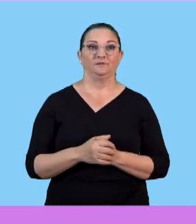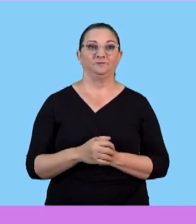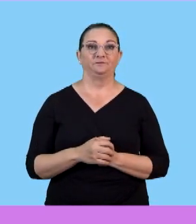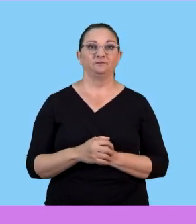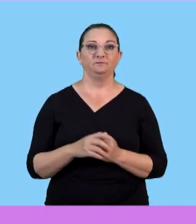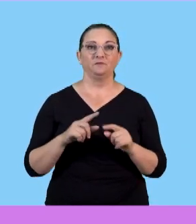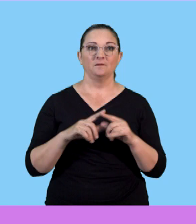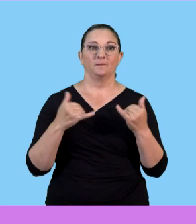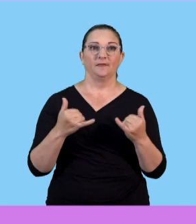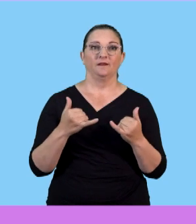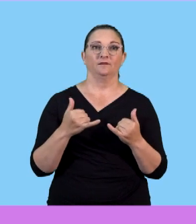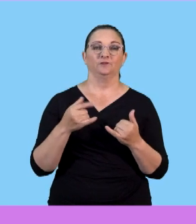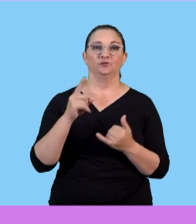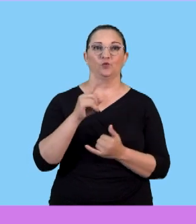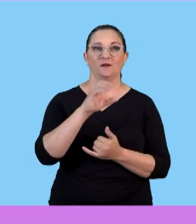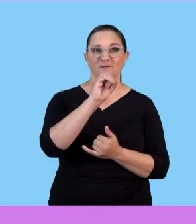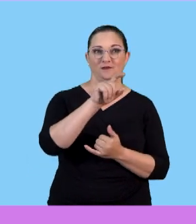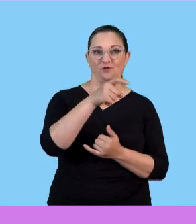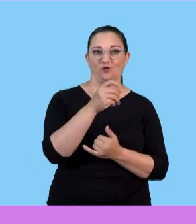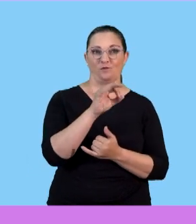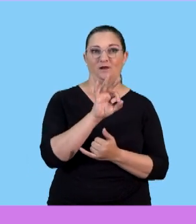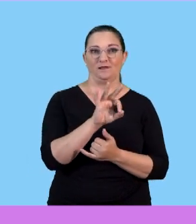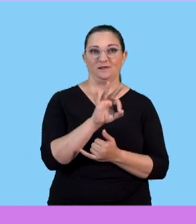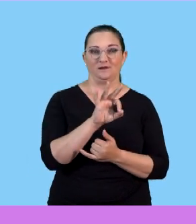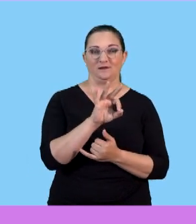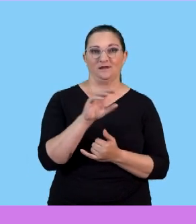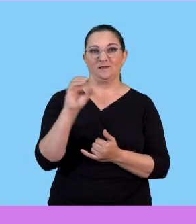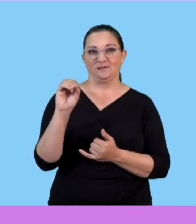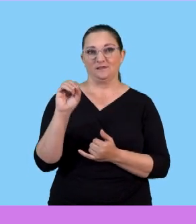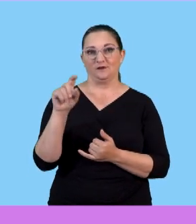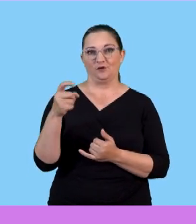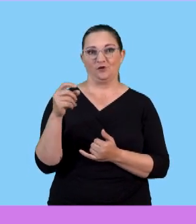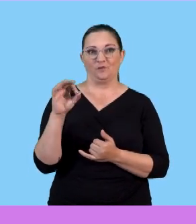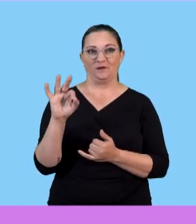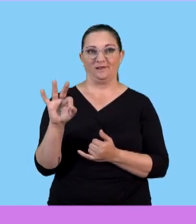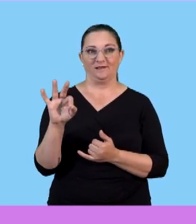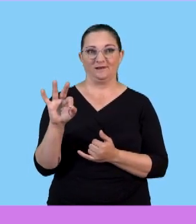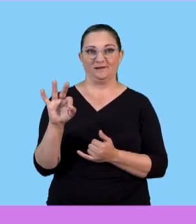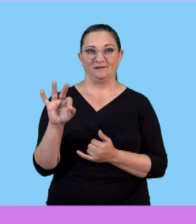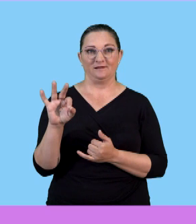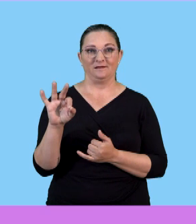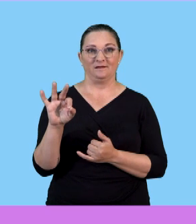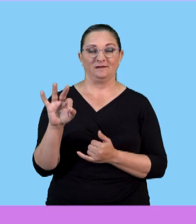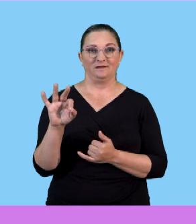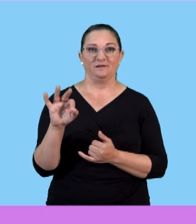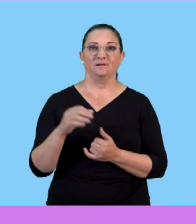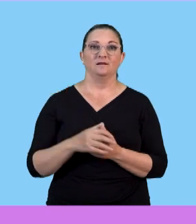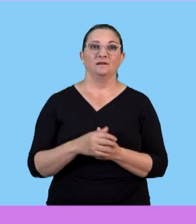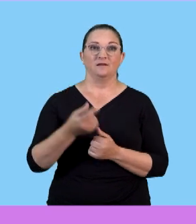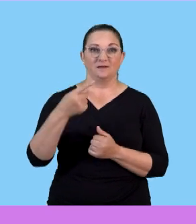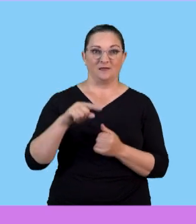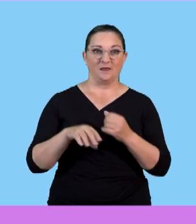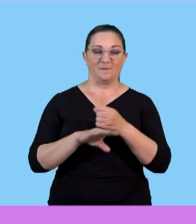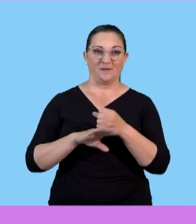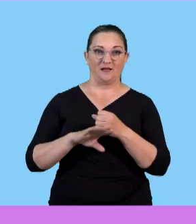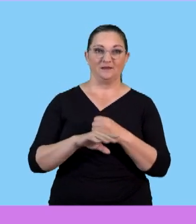What is its measurements? It's 0,3 one side, the other side 0,3, and then the